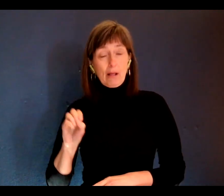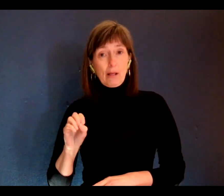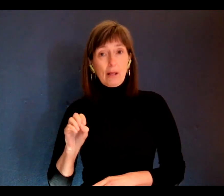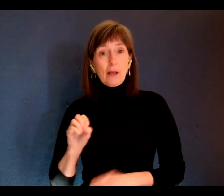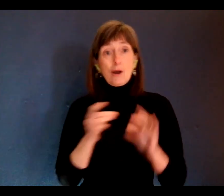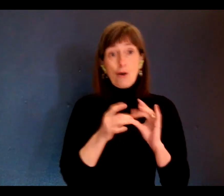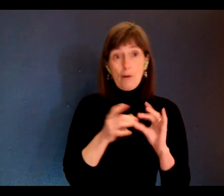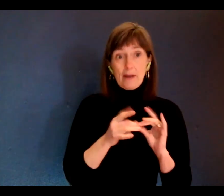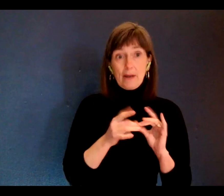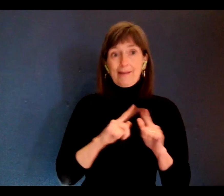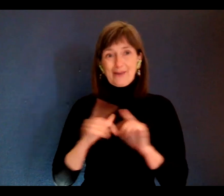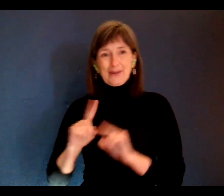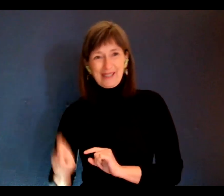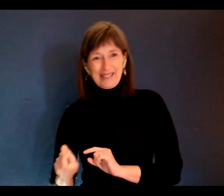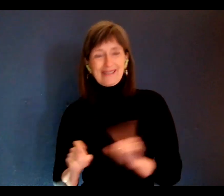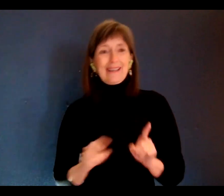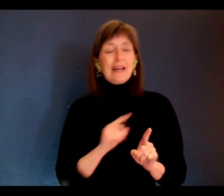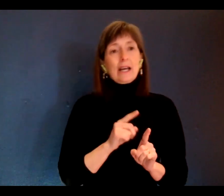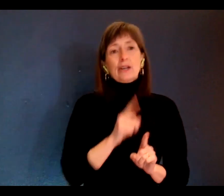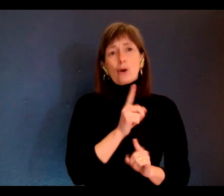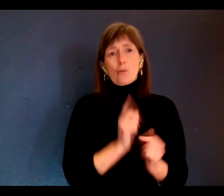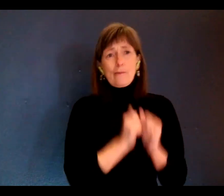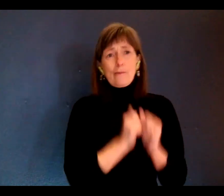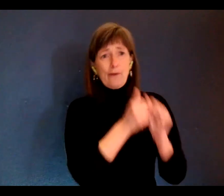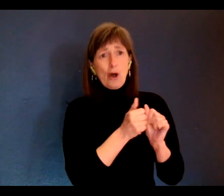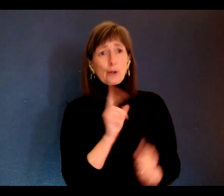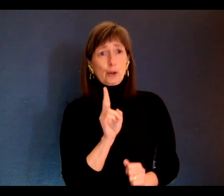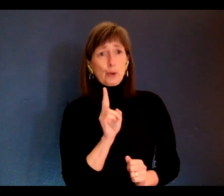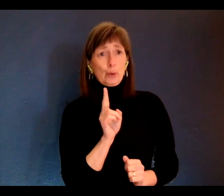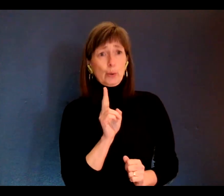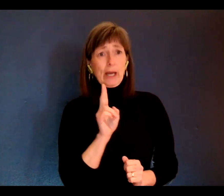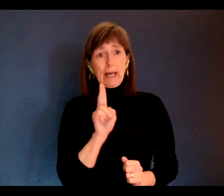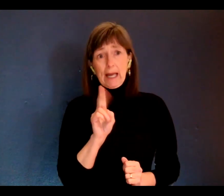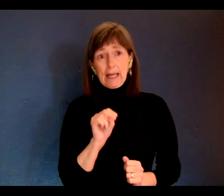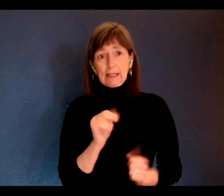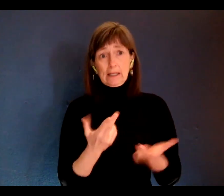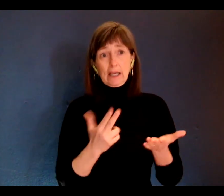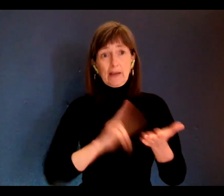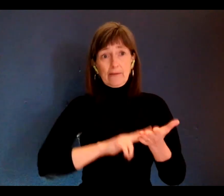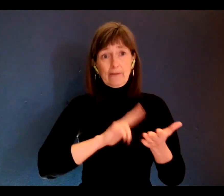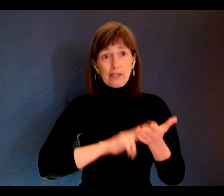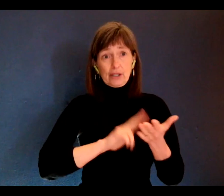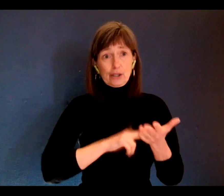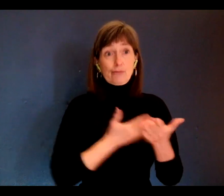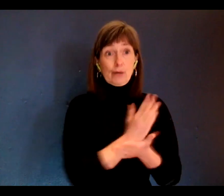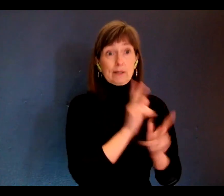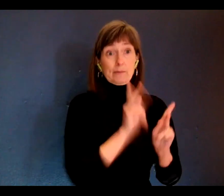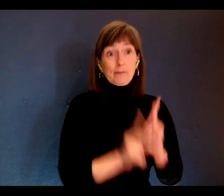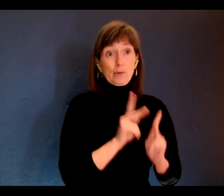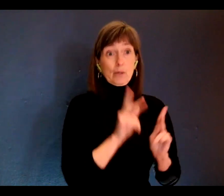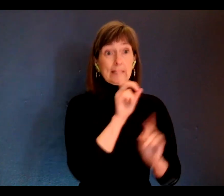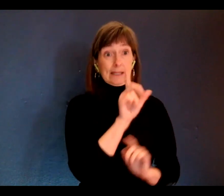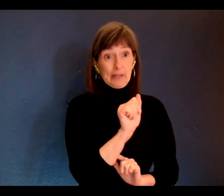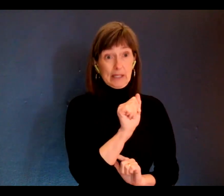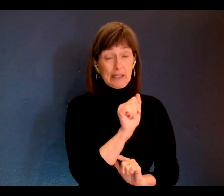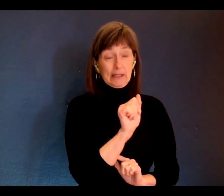at the end. In keeping with the UN Convention on the Rights of Persons with Disabilities, especially Article 12,